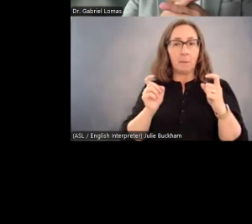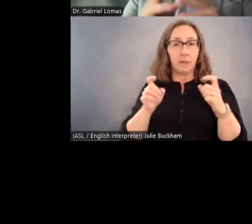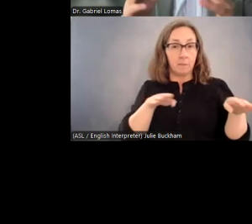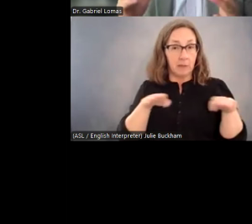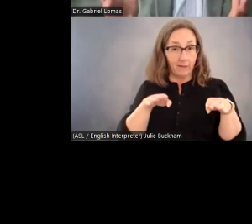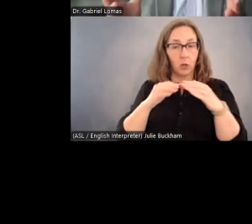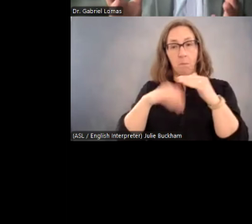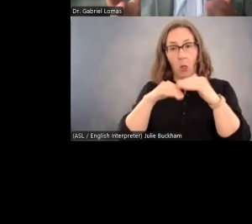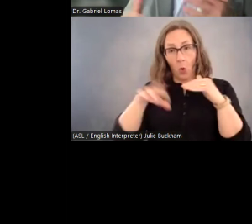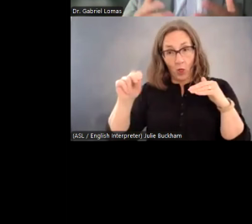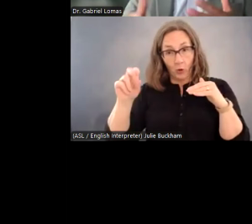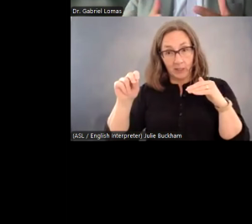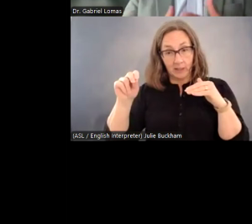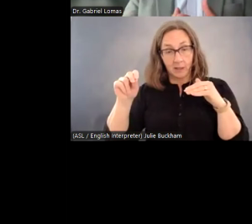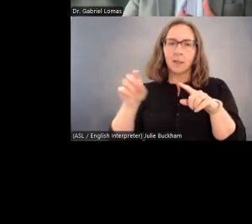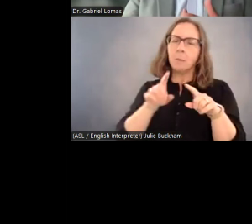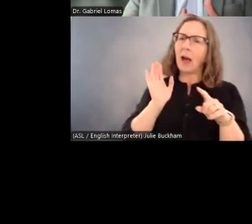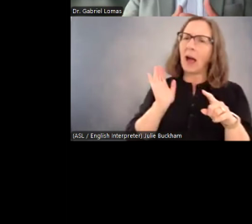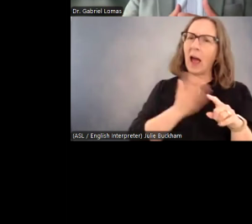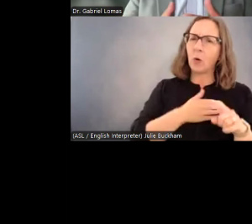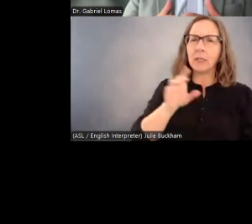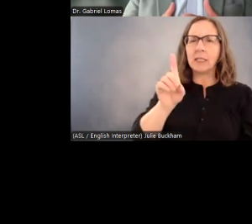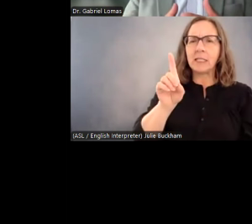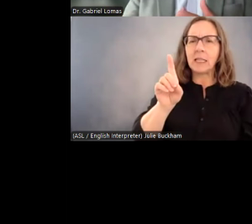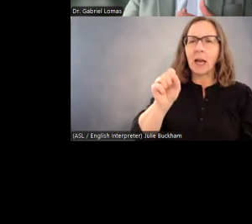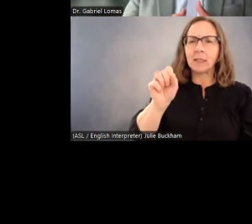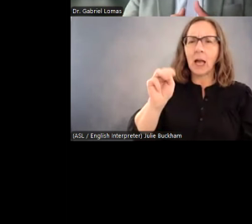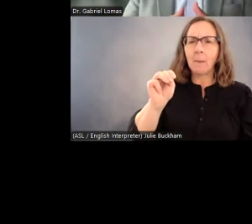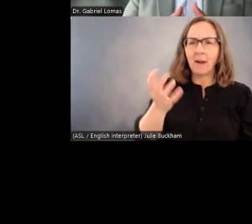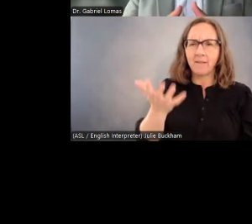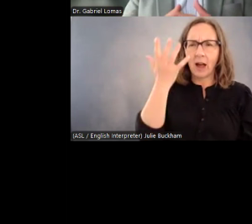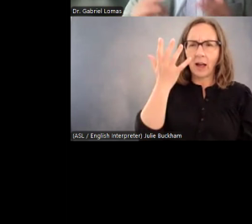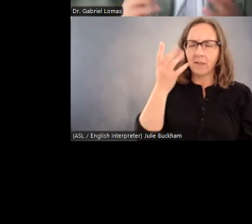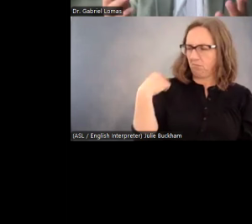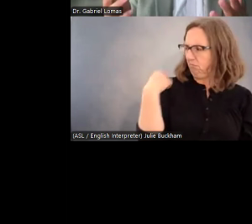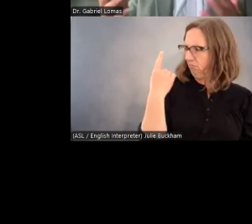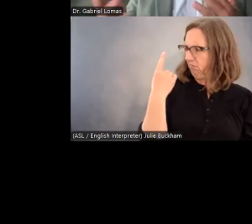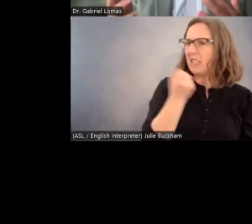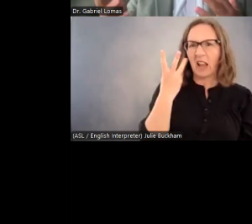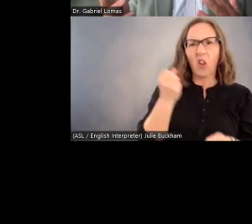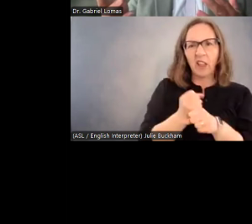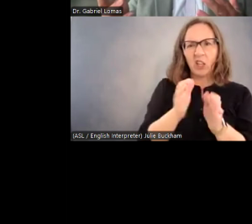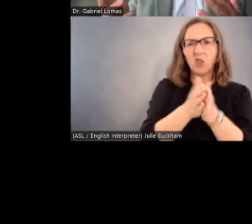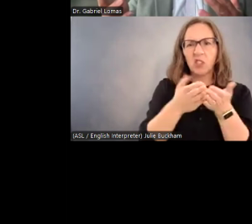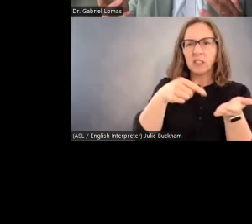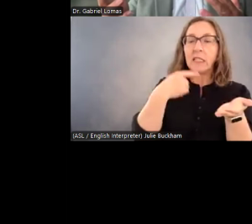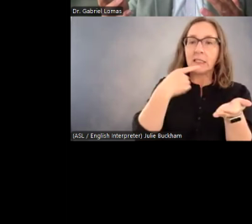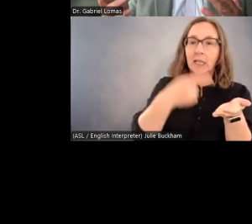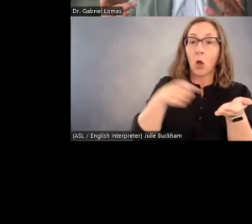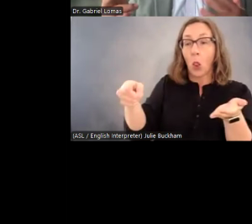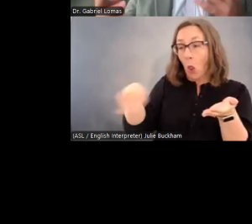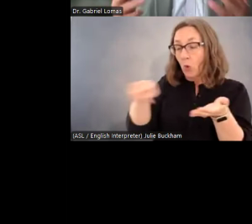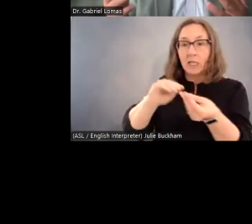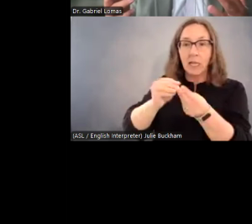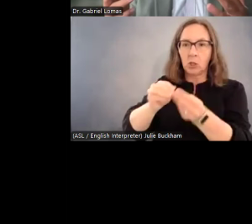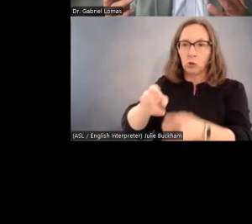our DSM-5, which has been around for about 5 or 6 years now, it's been around for several years, has provisions for flexibility with those numbers. So